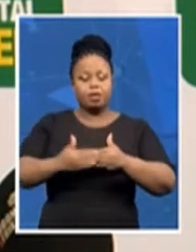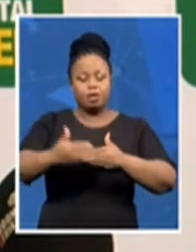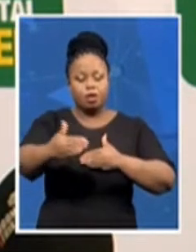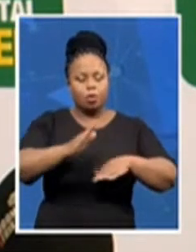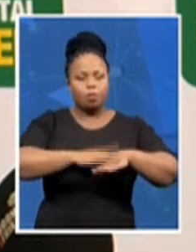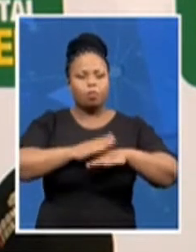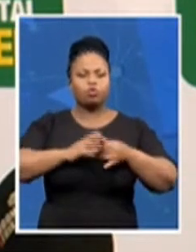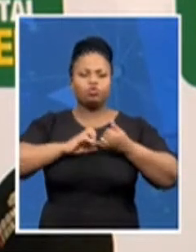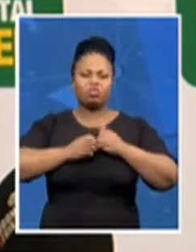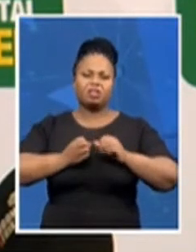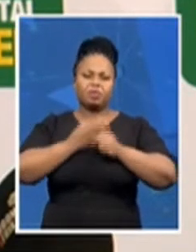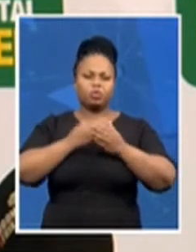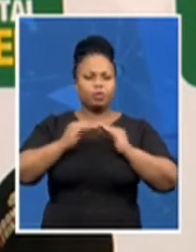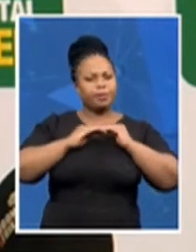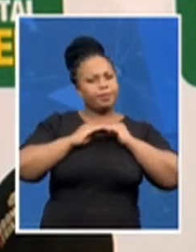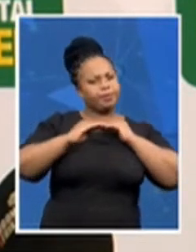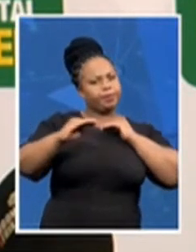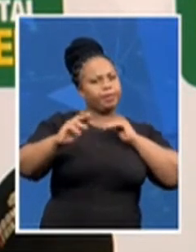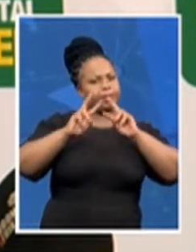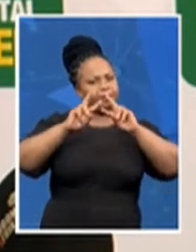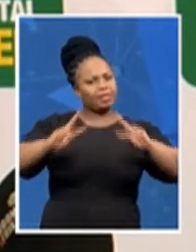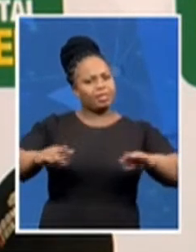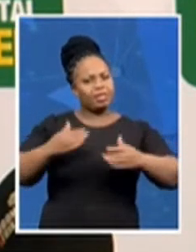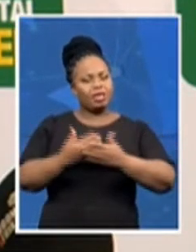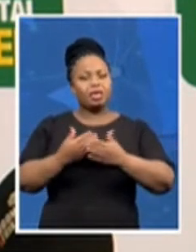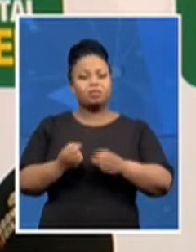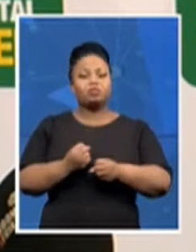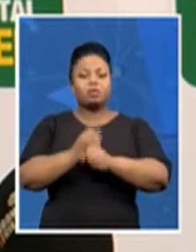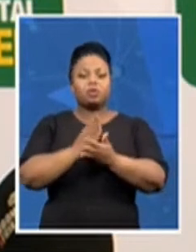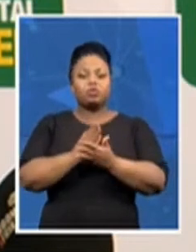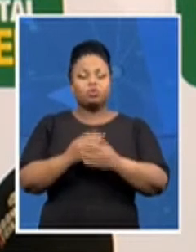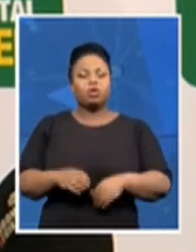supply chain logistics and production.